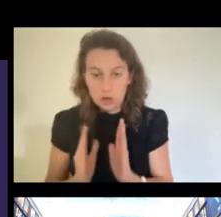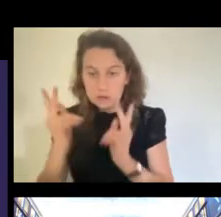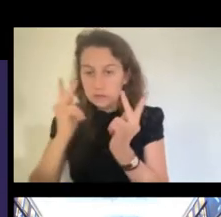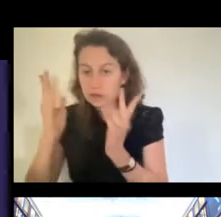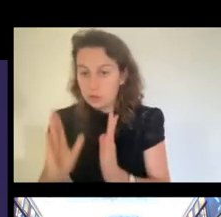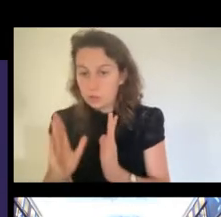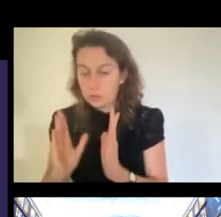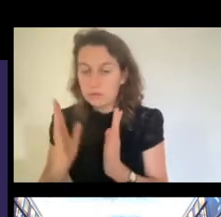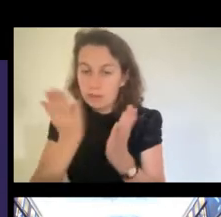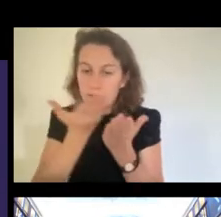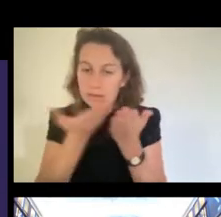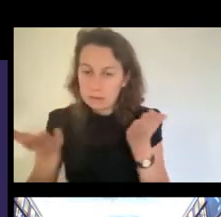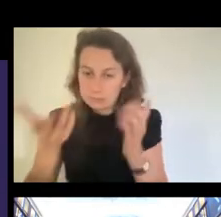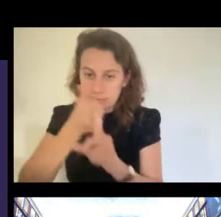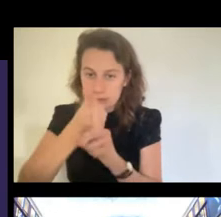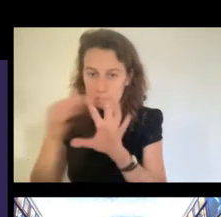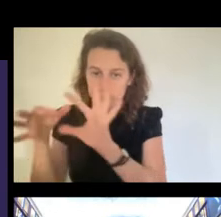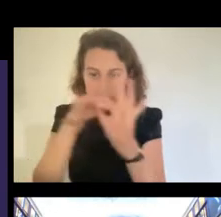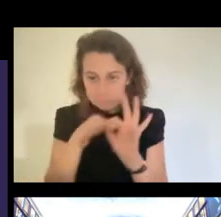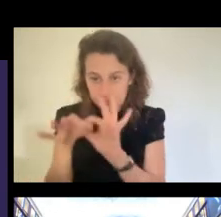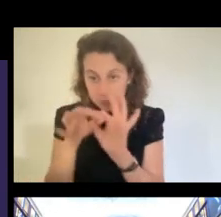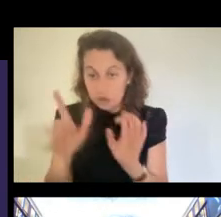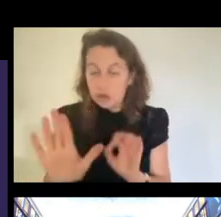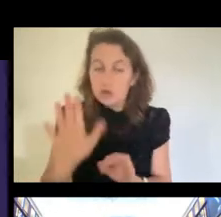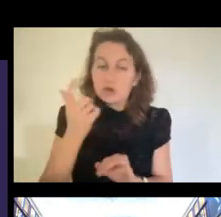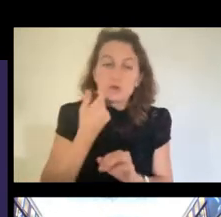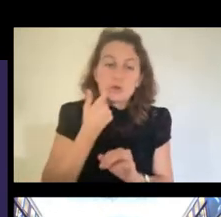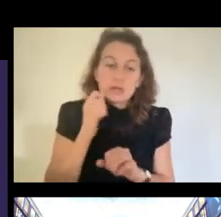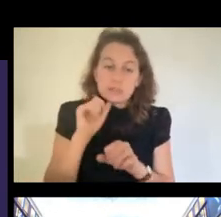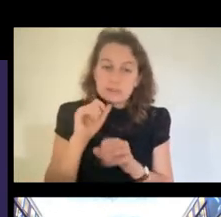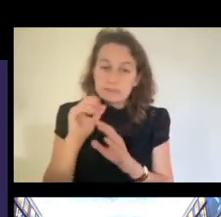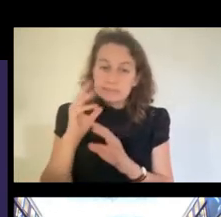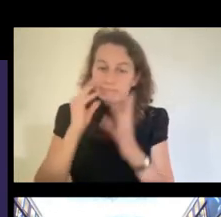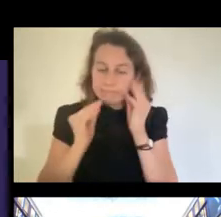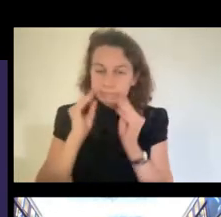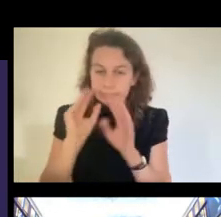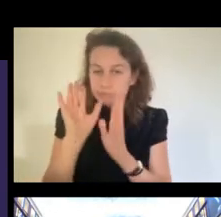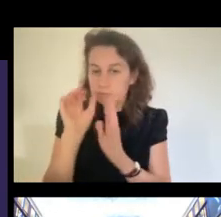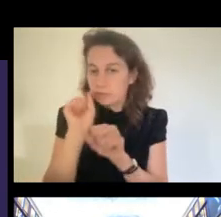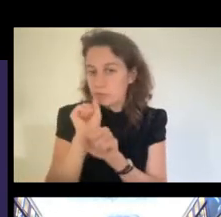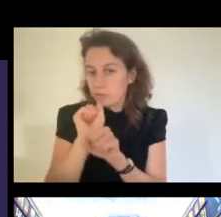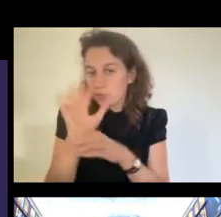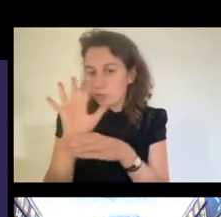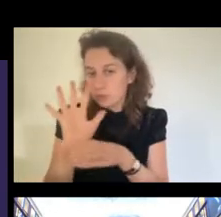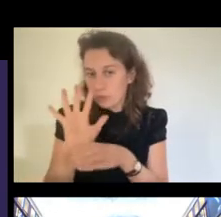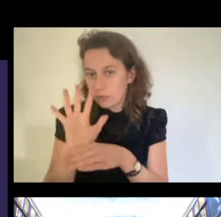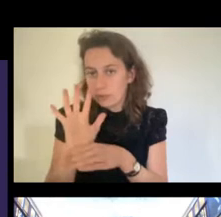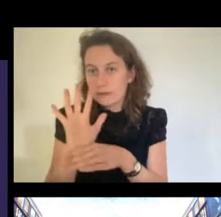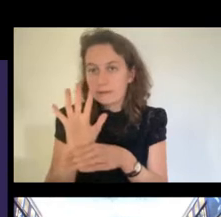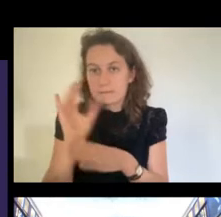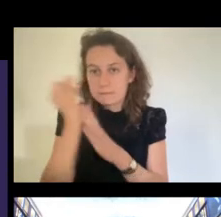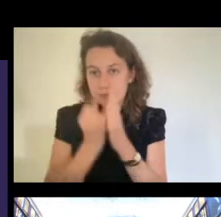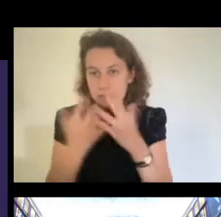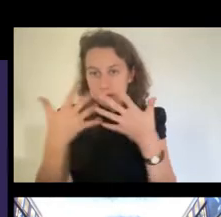and subject. Lei's current work in experimental video, animation, interactive art and installation has